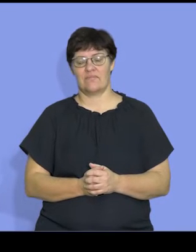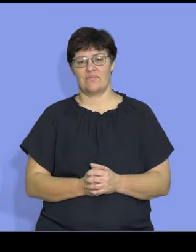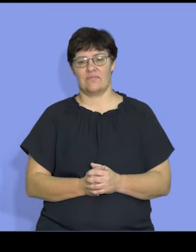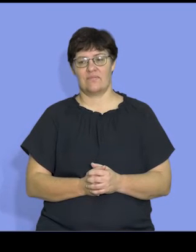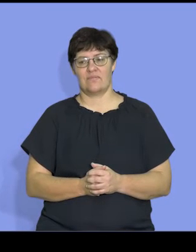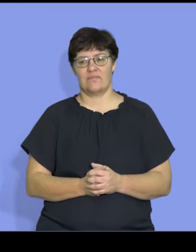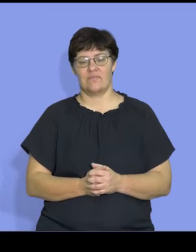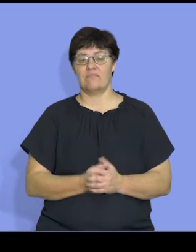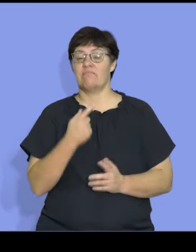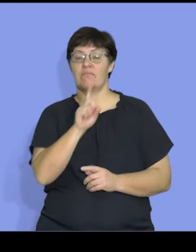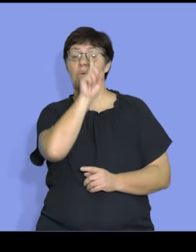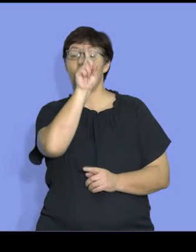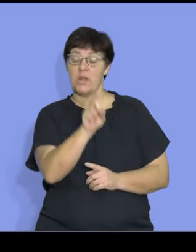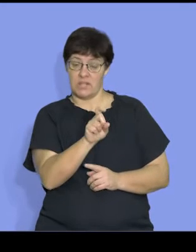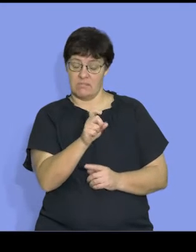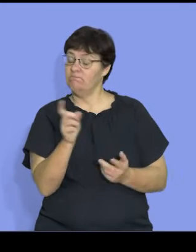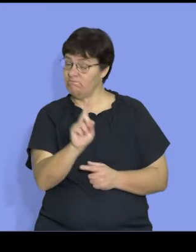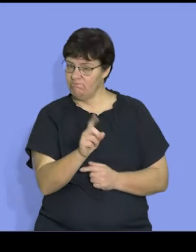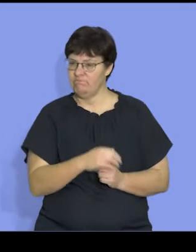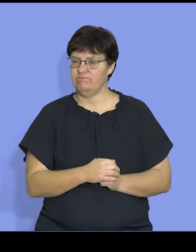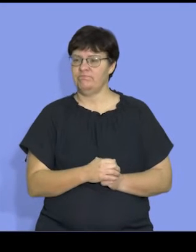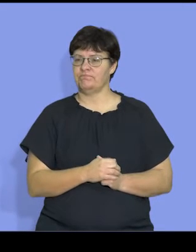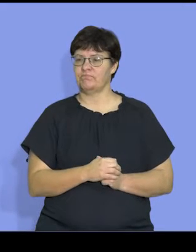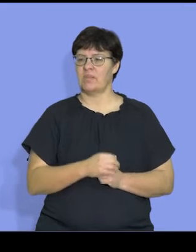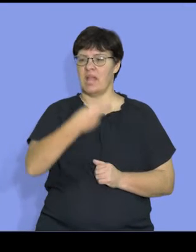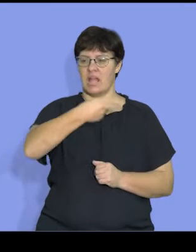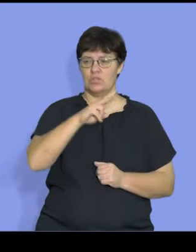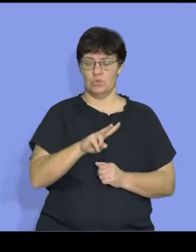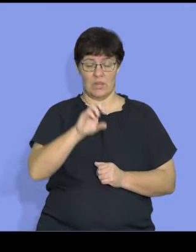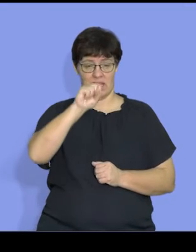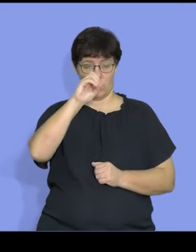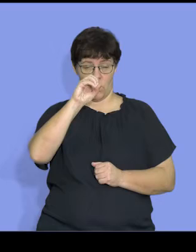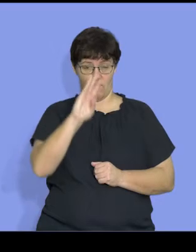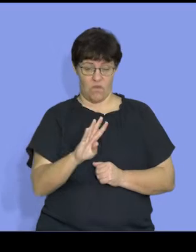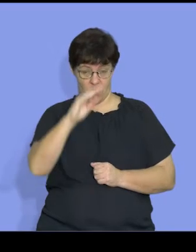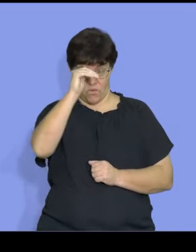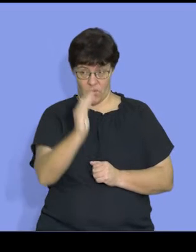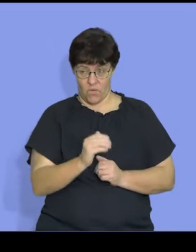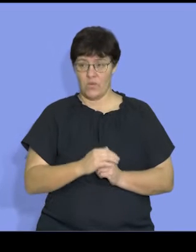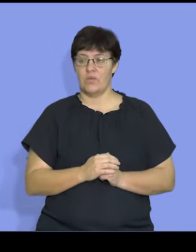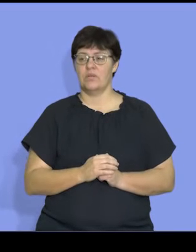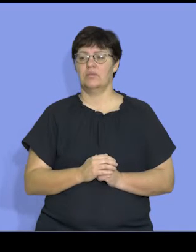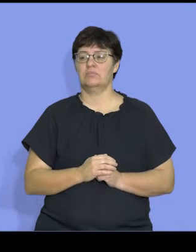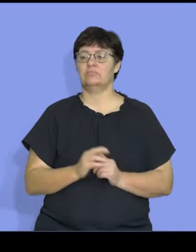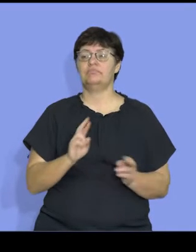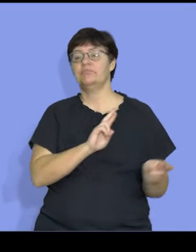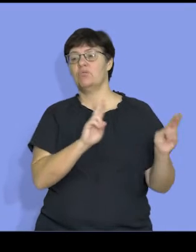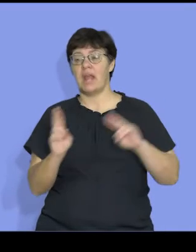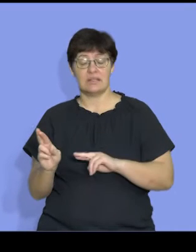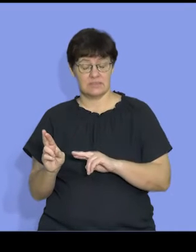Now, the question says, sulfuric acid, the formula is given, H2SO4, okay? It